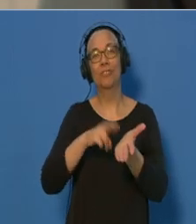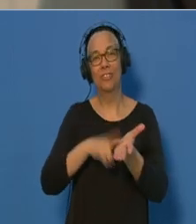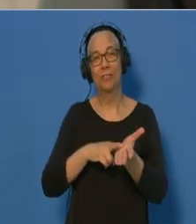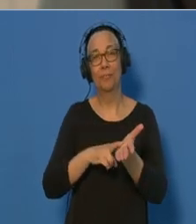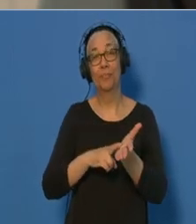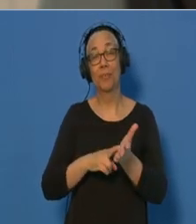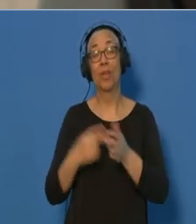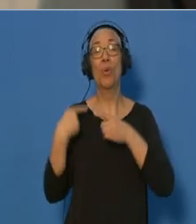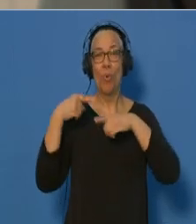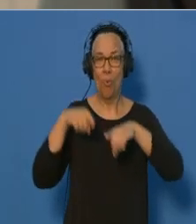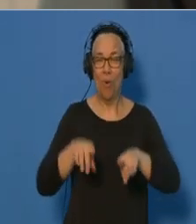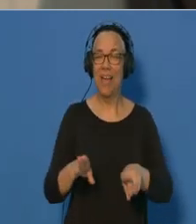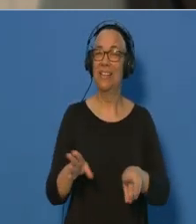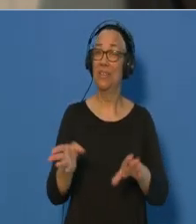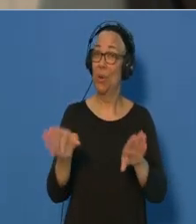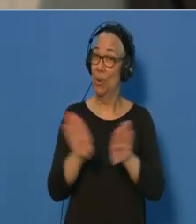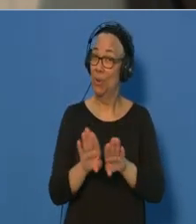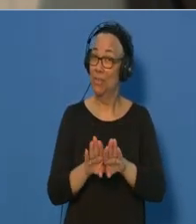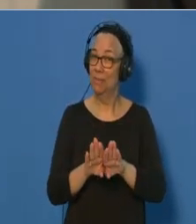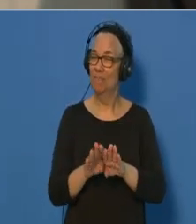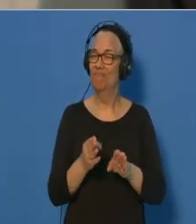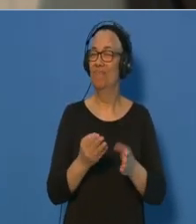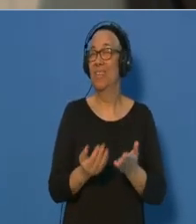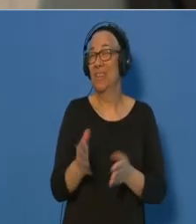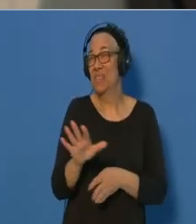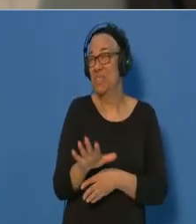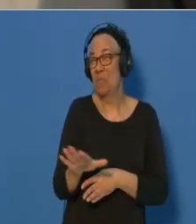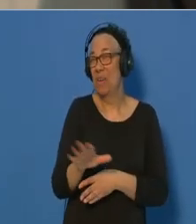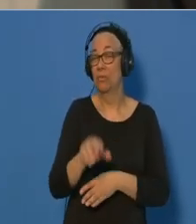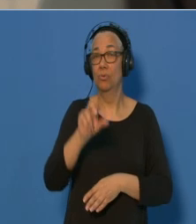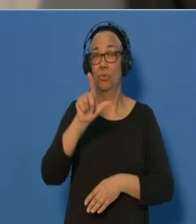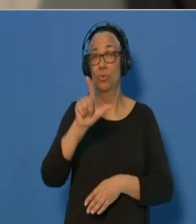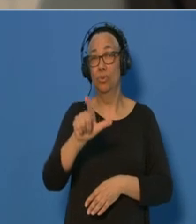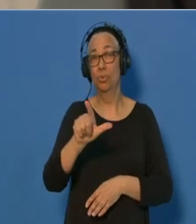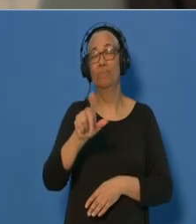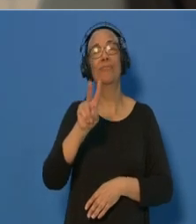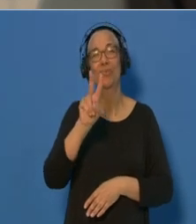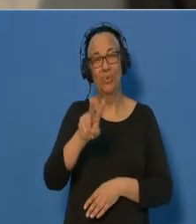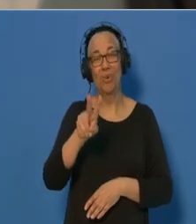department closed, there were approximately 250